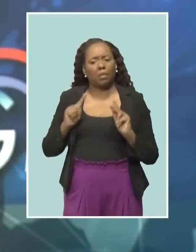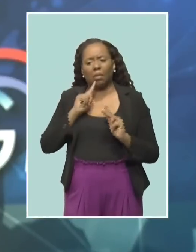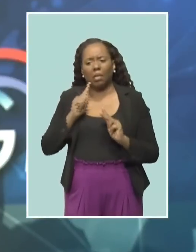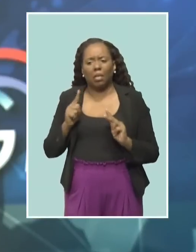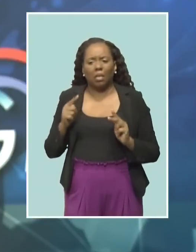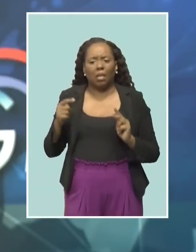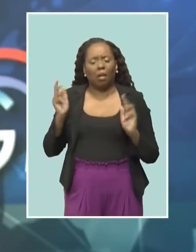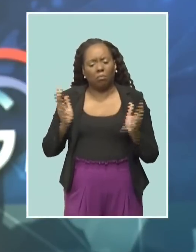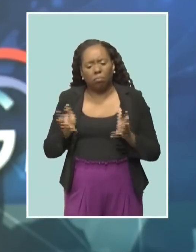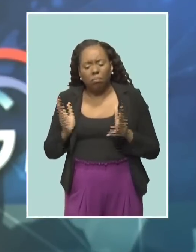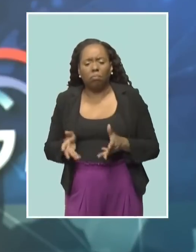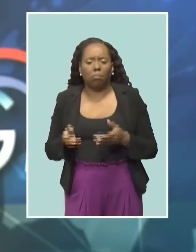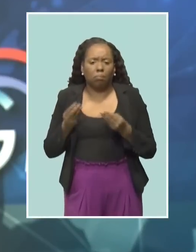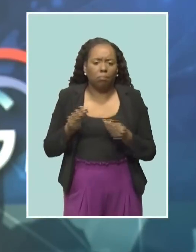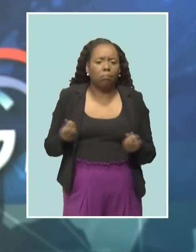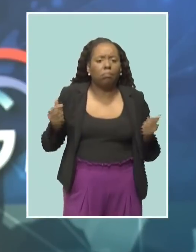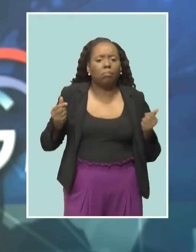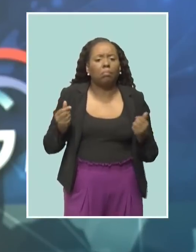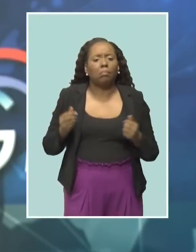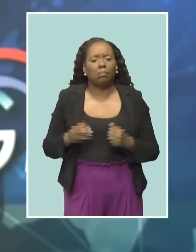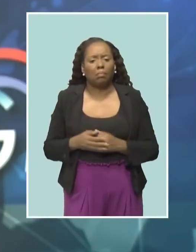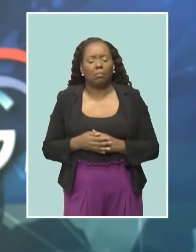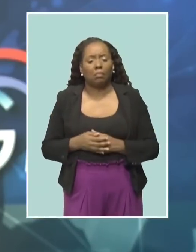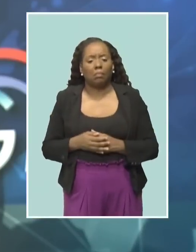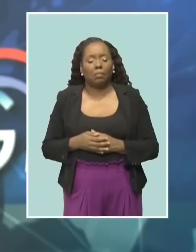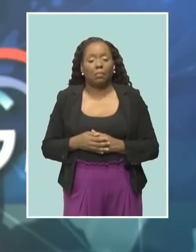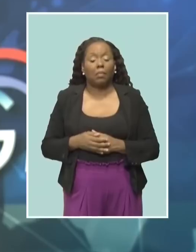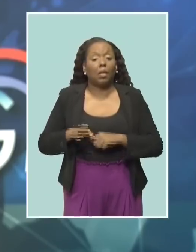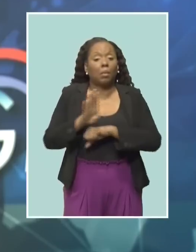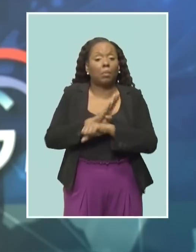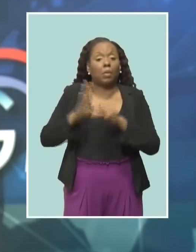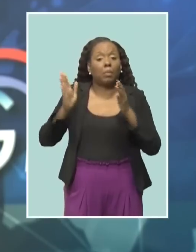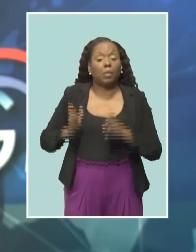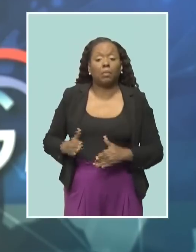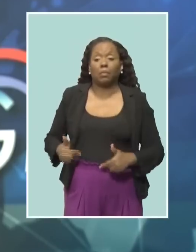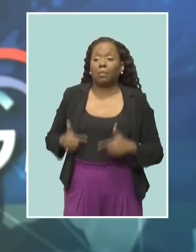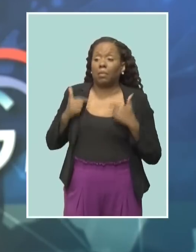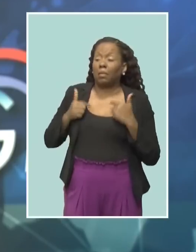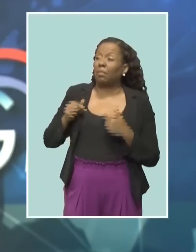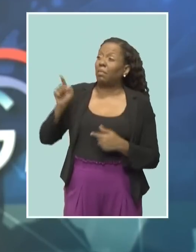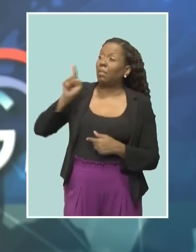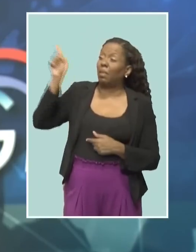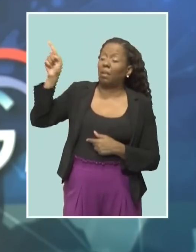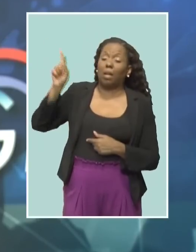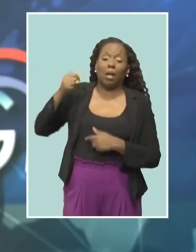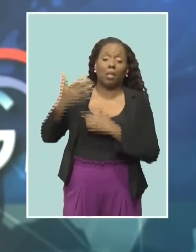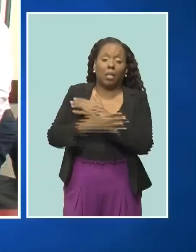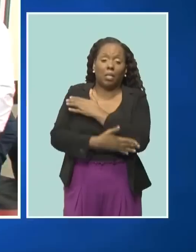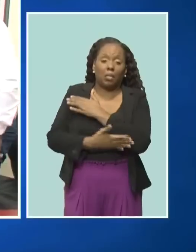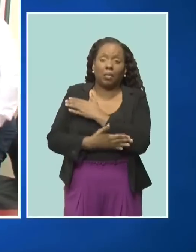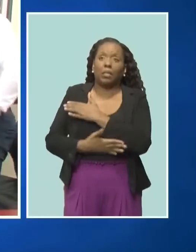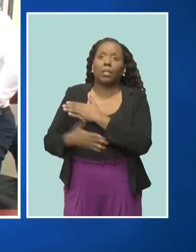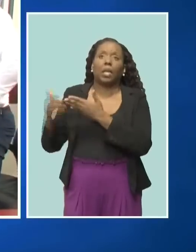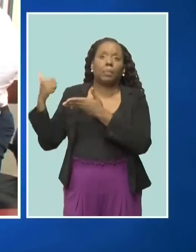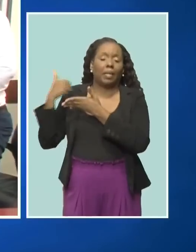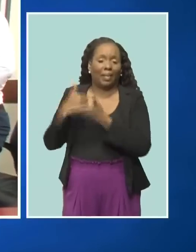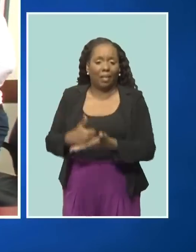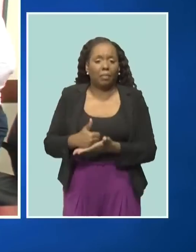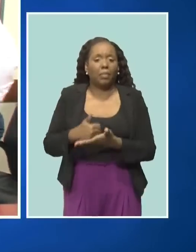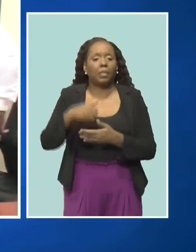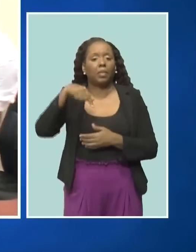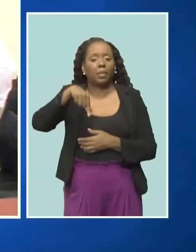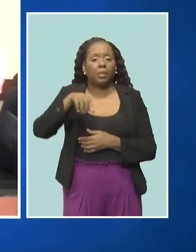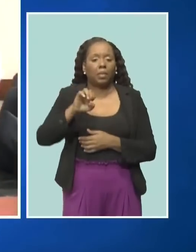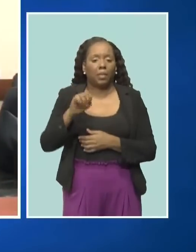Barbadians living in the diaspora have been lending a helping hand to the Queen Elizabeth Hospital. Philanthropy officer Gail Howell says efforts